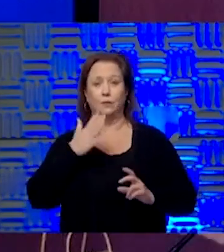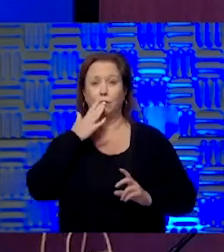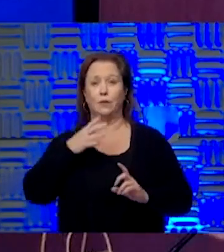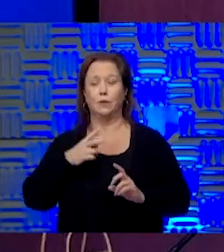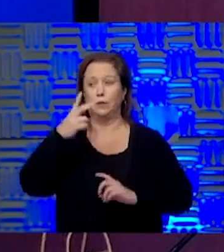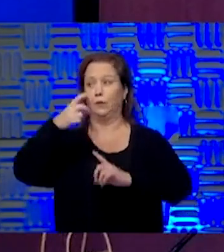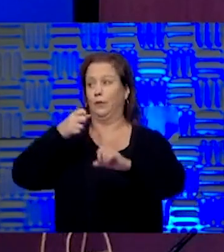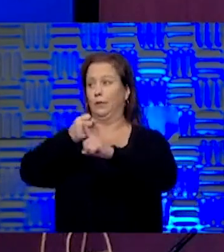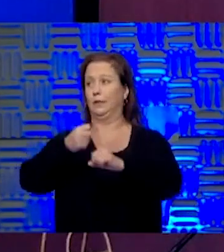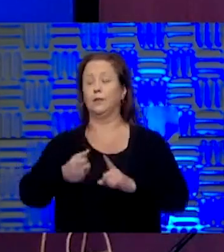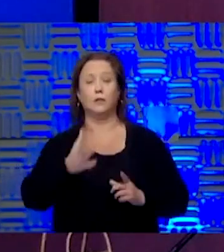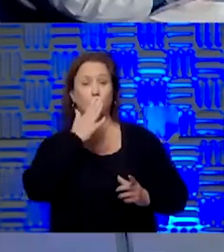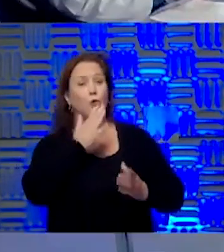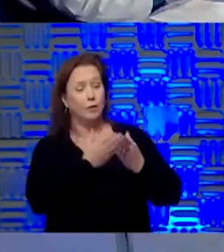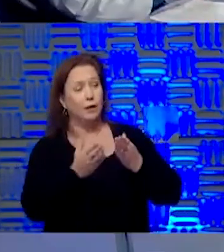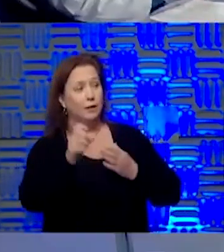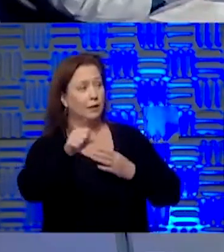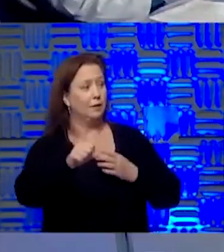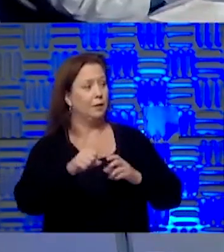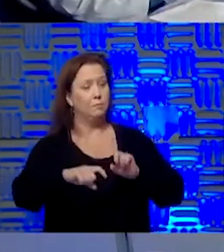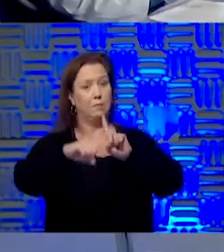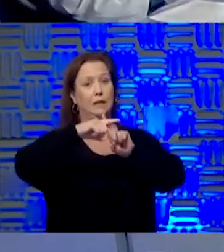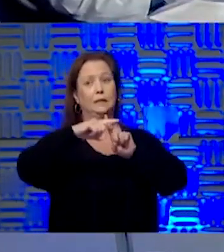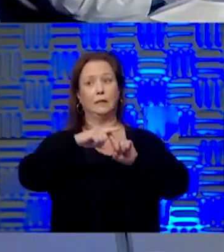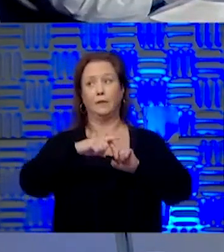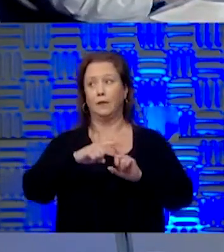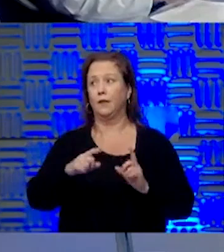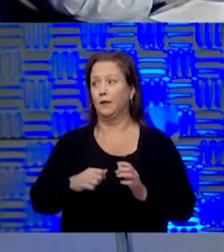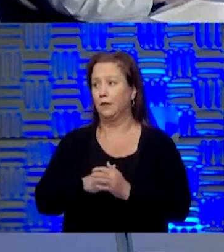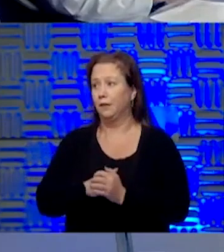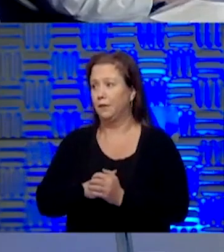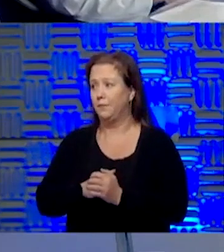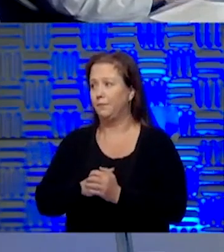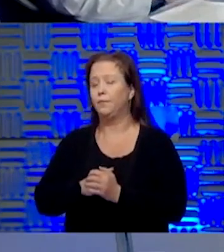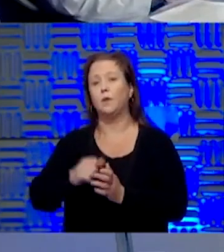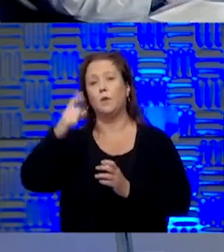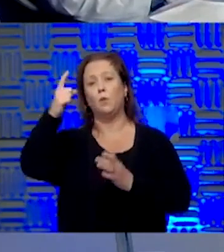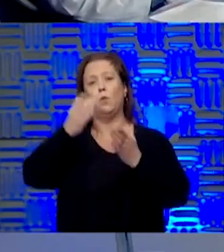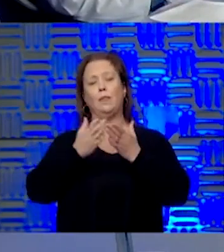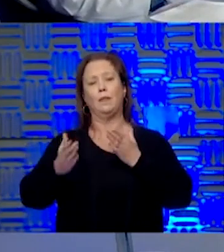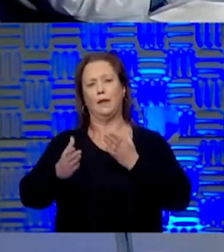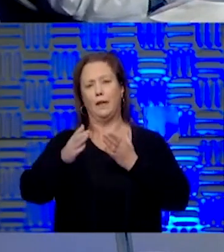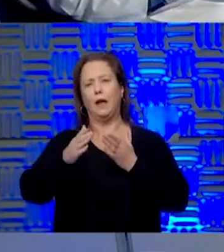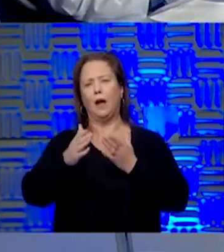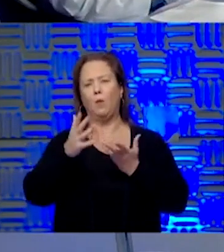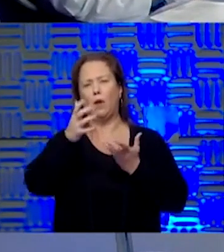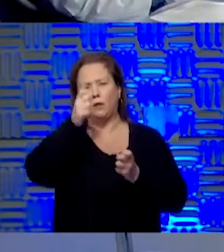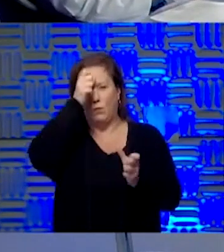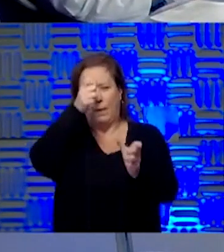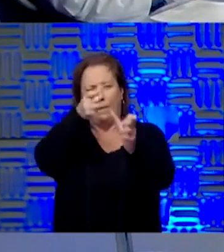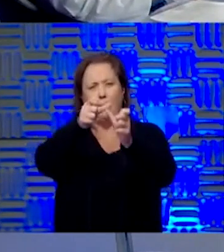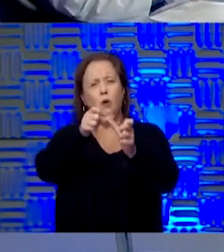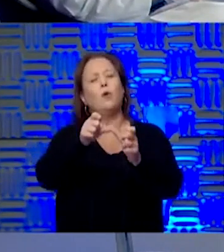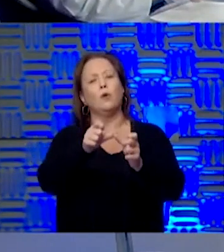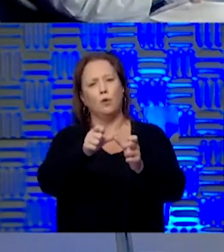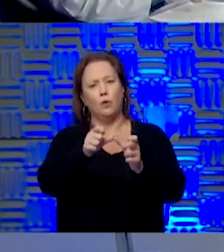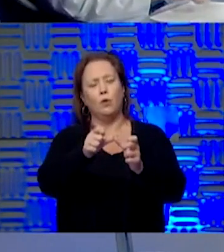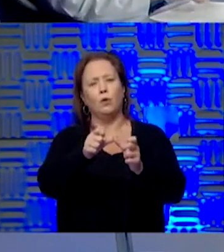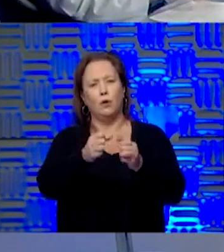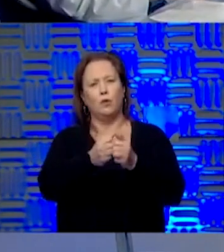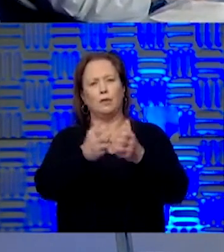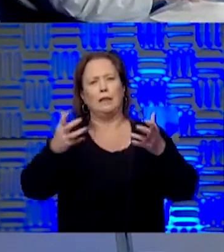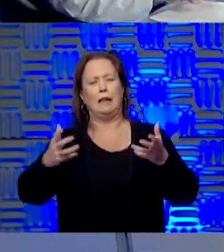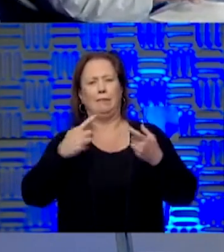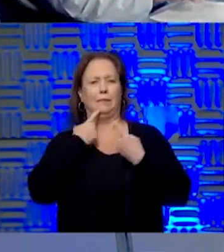haven't had the big surge. It is a good thing, no question about it. We're not asking for it. You know, one thing, just to keep it in perspective, there's a lot being written